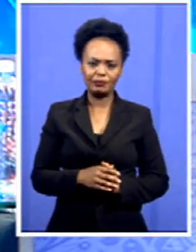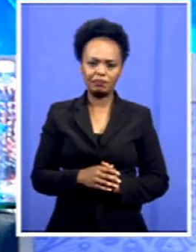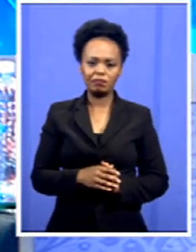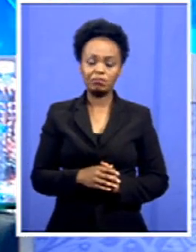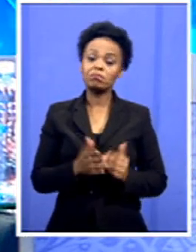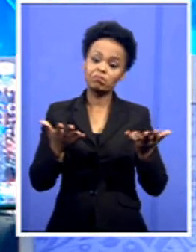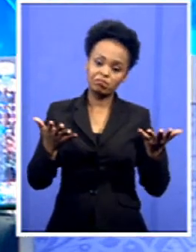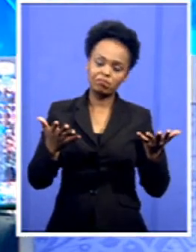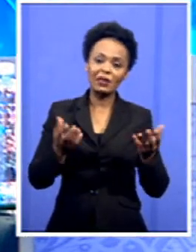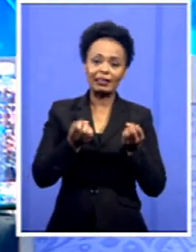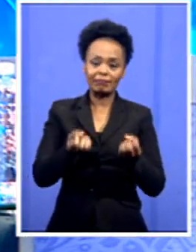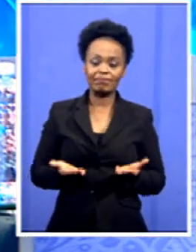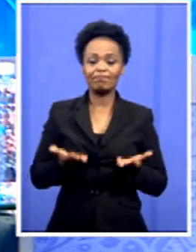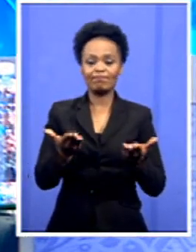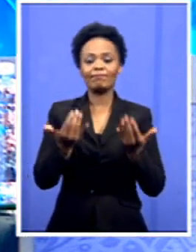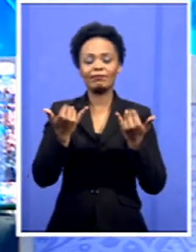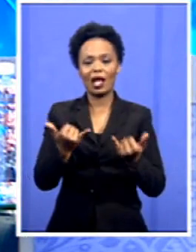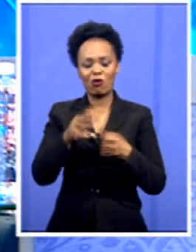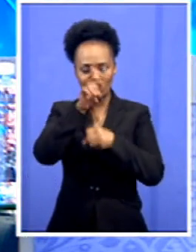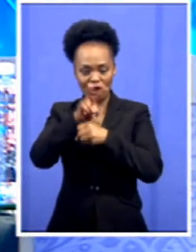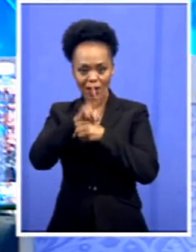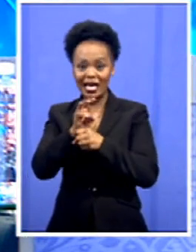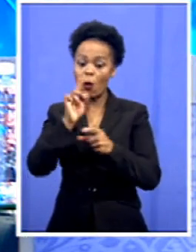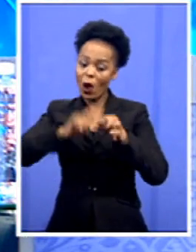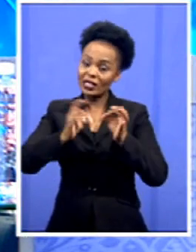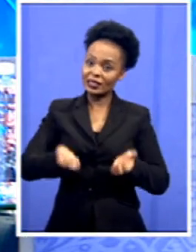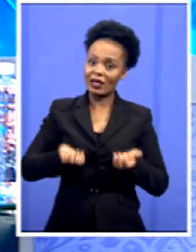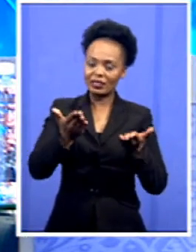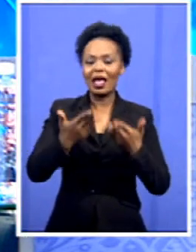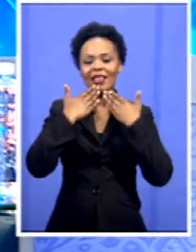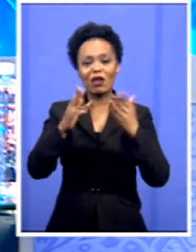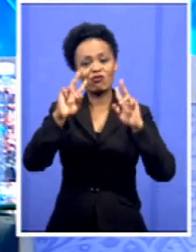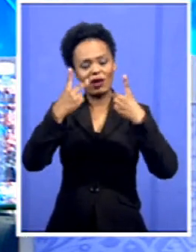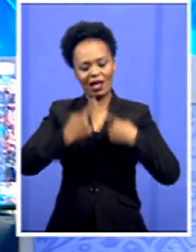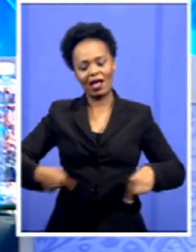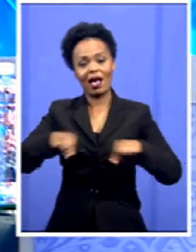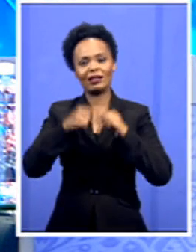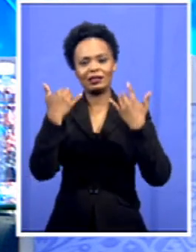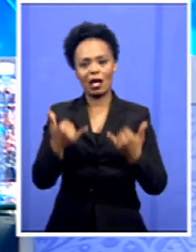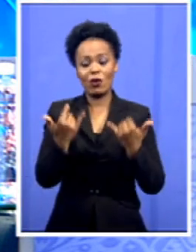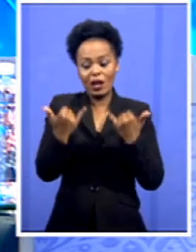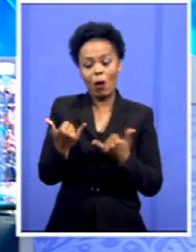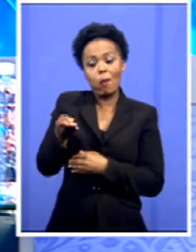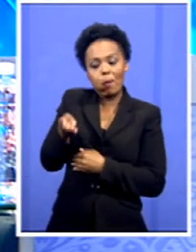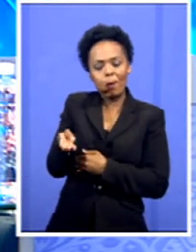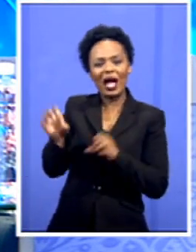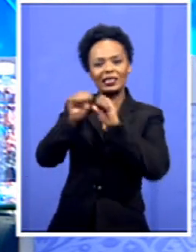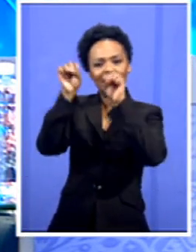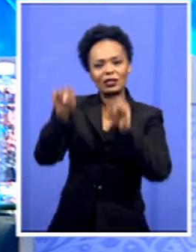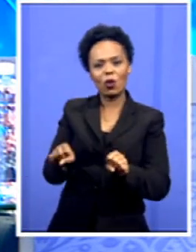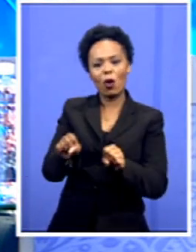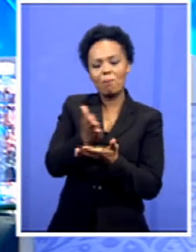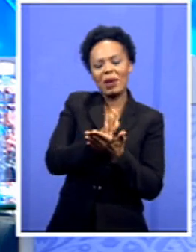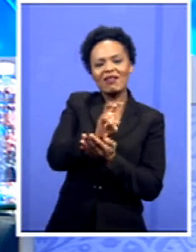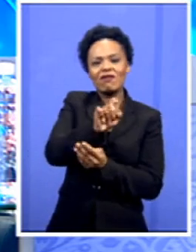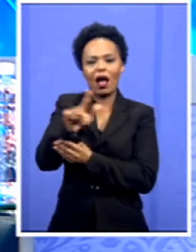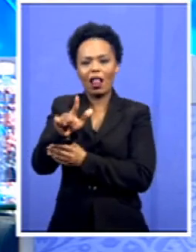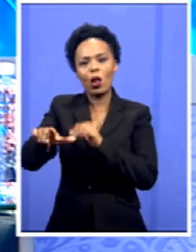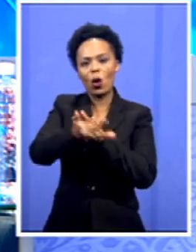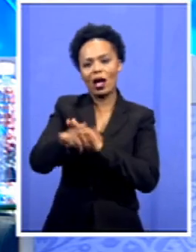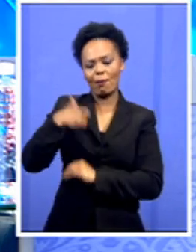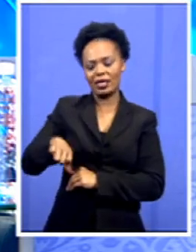Well, there's a service delivery gauge, and we really appreciate you tuning in. And I'm joined now in studio by the Midva local municipality